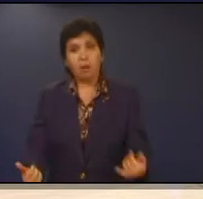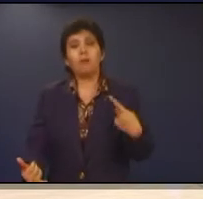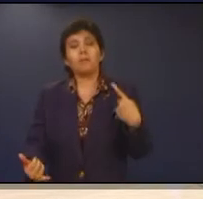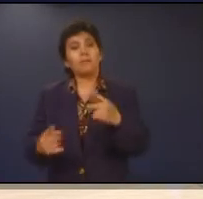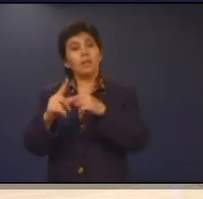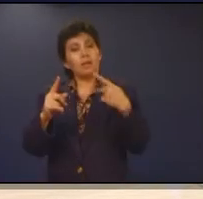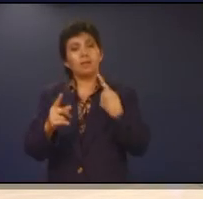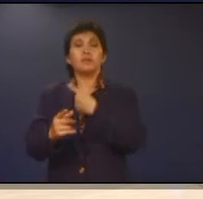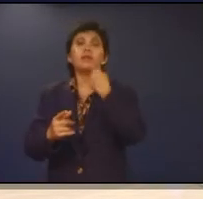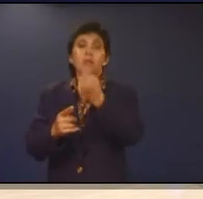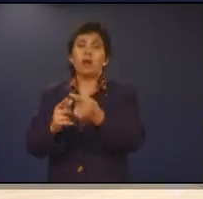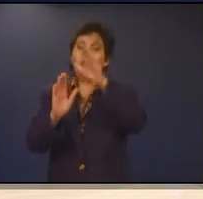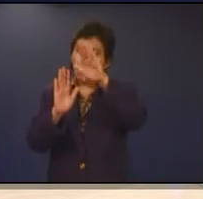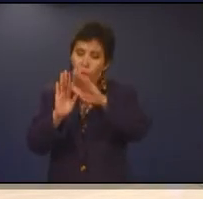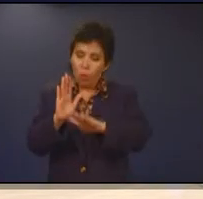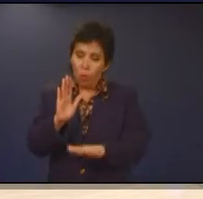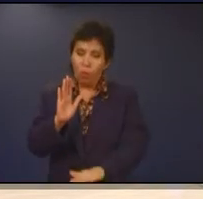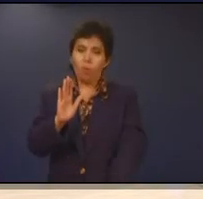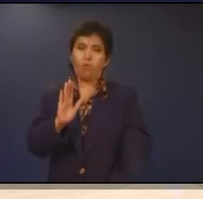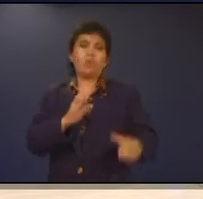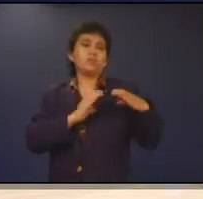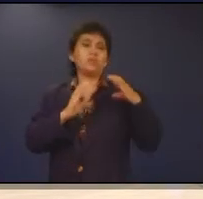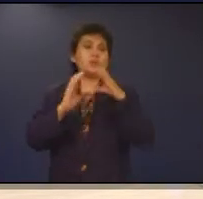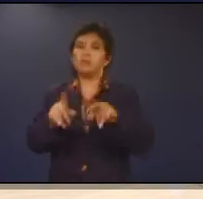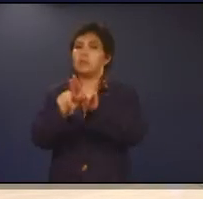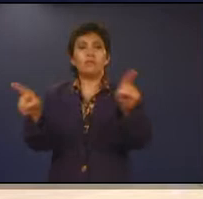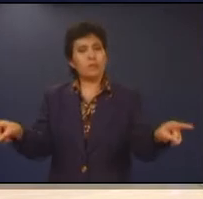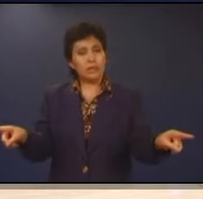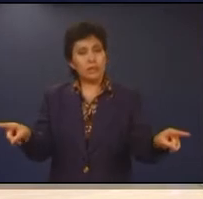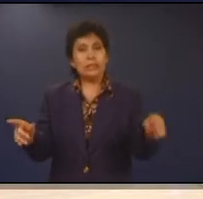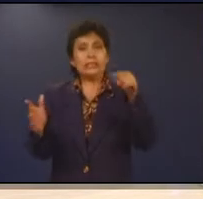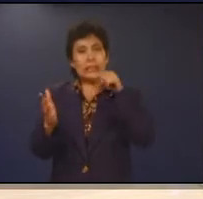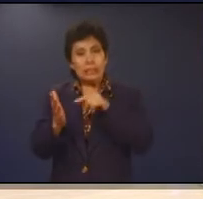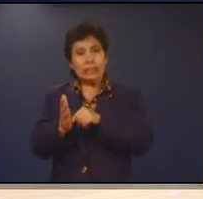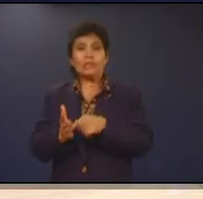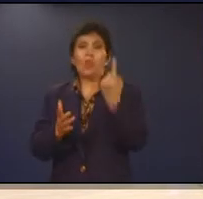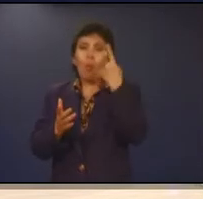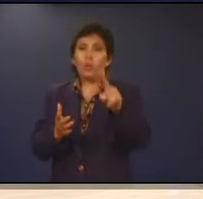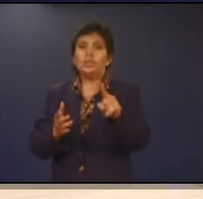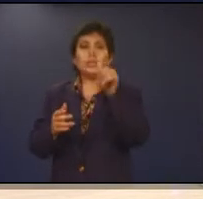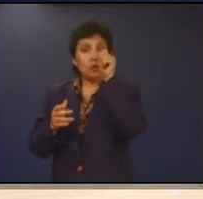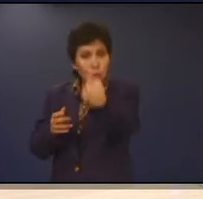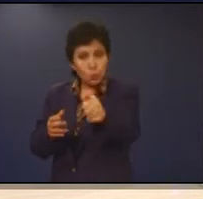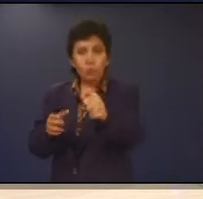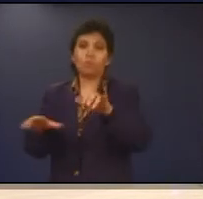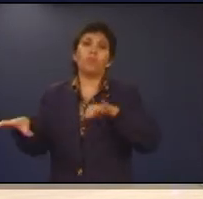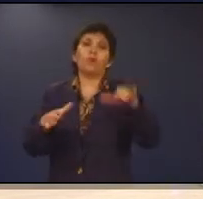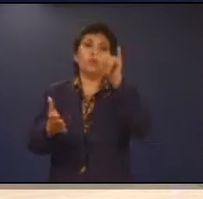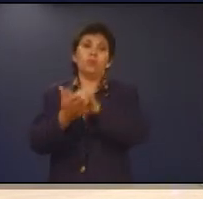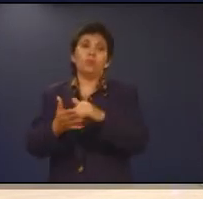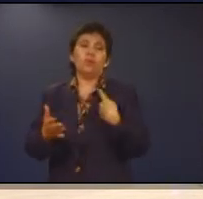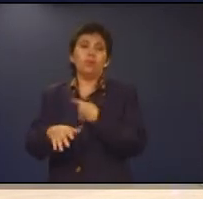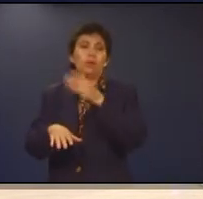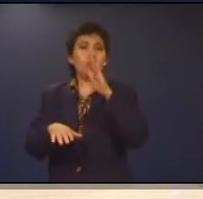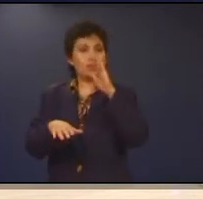Now, when we say there's a low consensus, it means that it's different. It's only you who did that. So in that